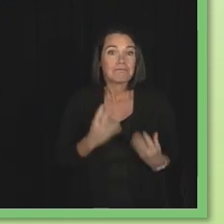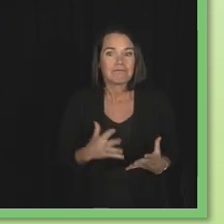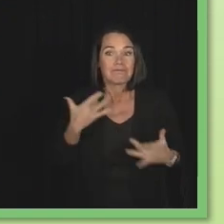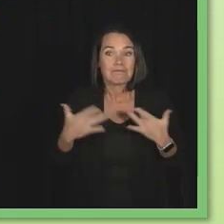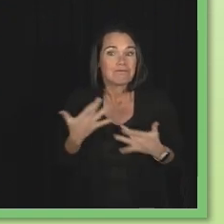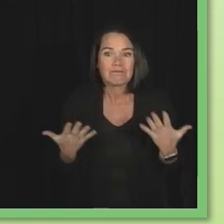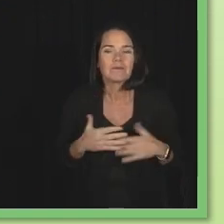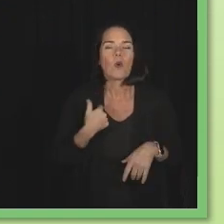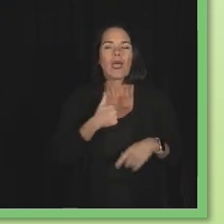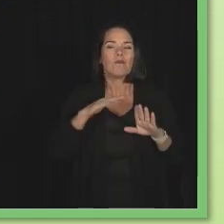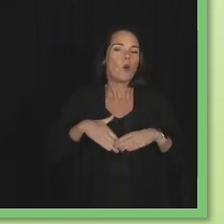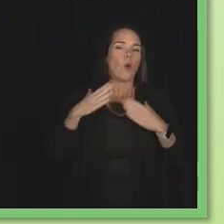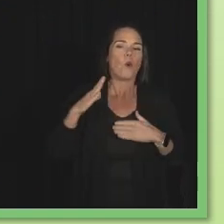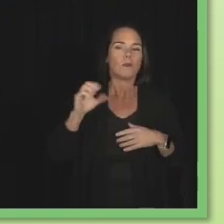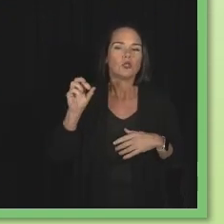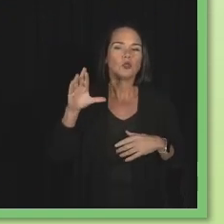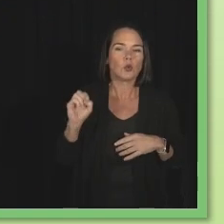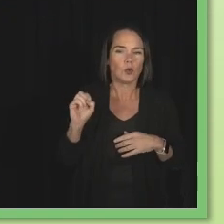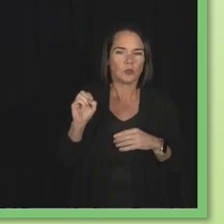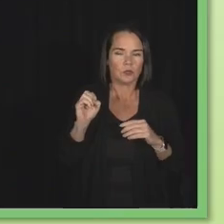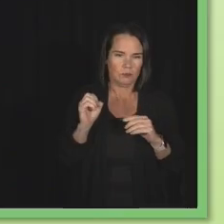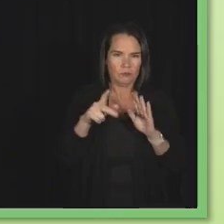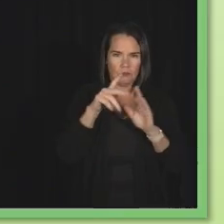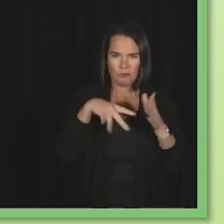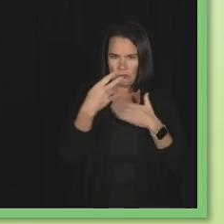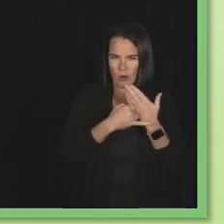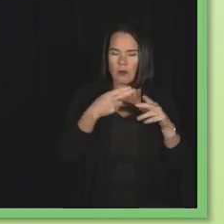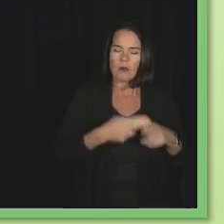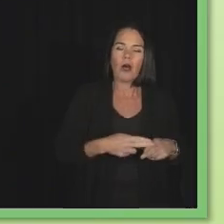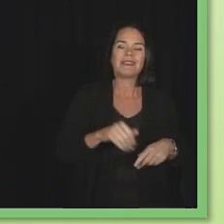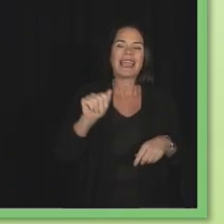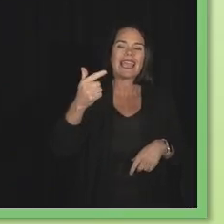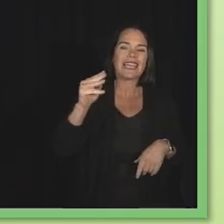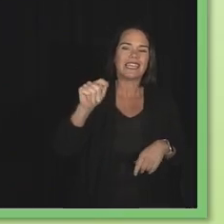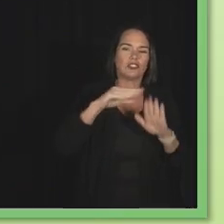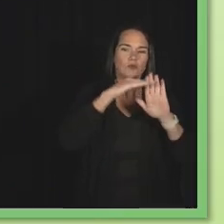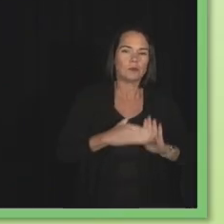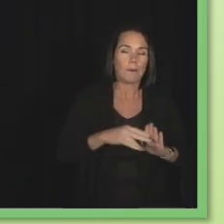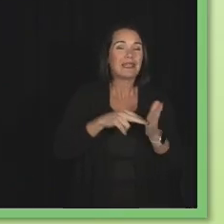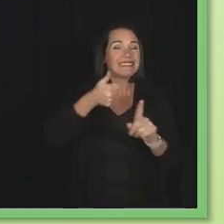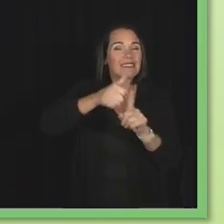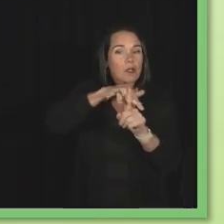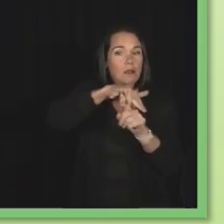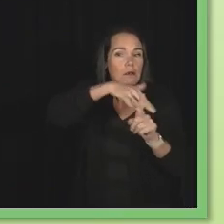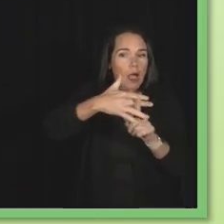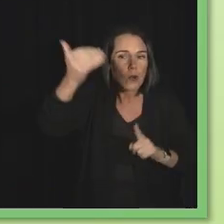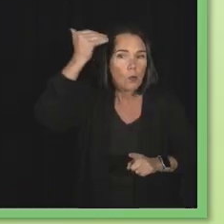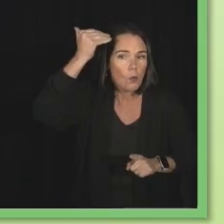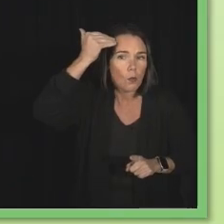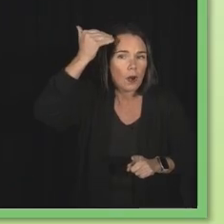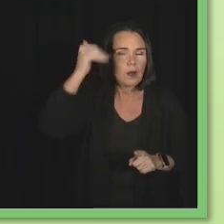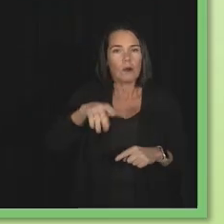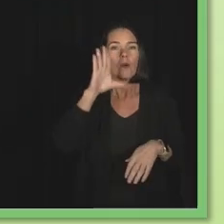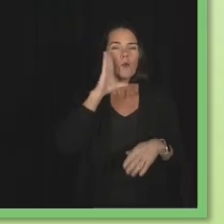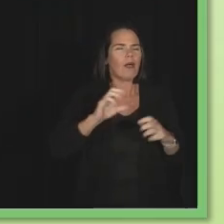are open sourcing a project called Agent Registry. Agent Registry is a context-aware registry that handles full